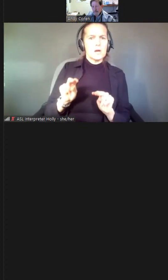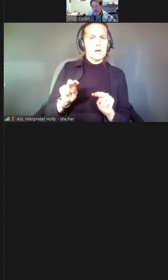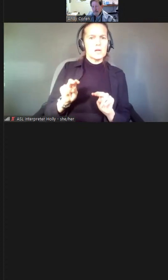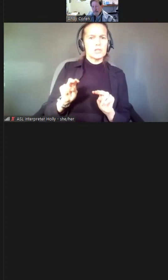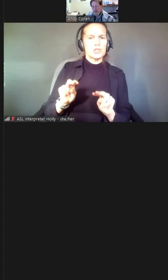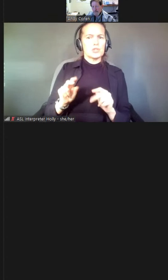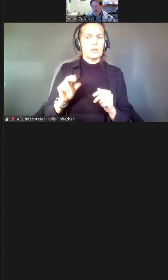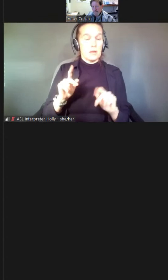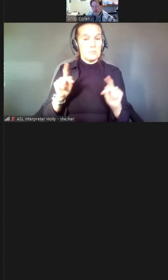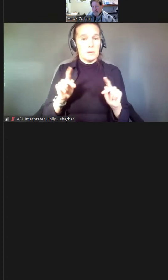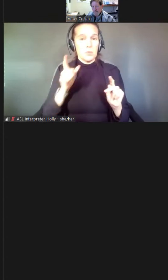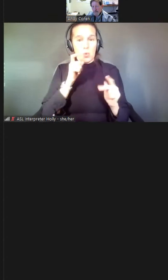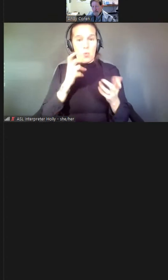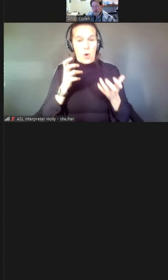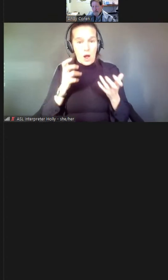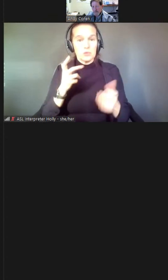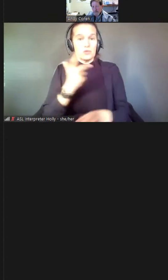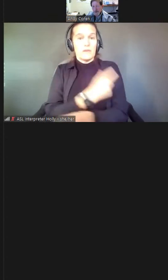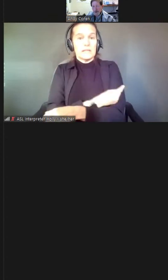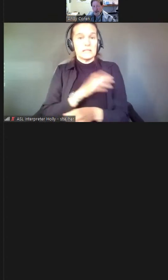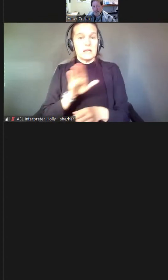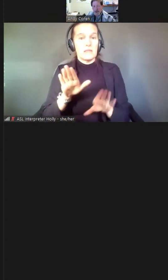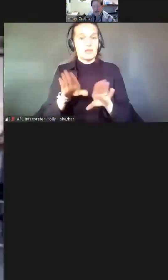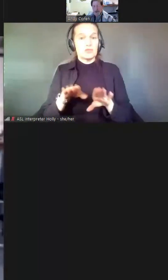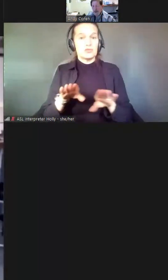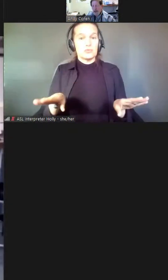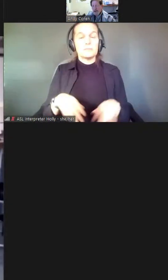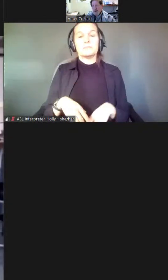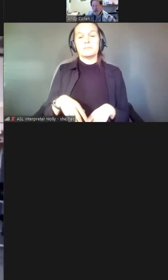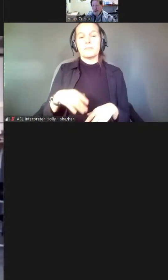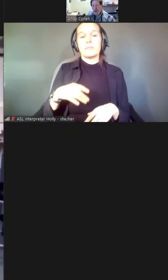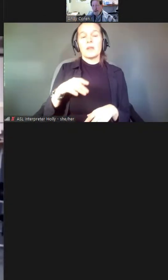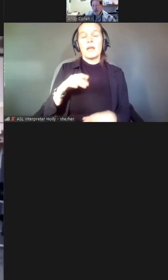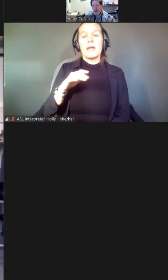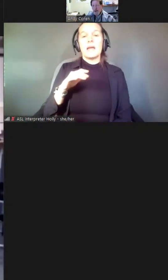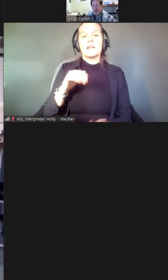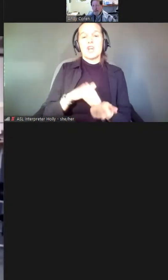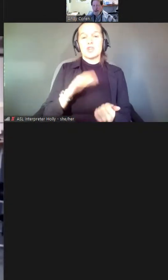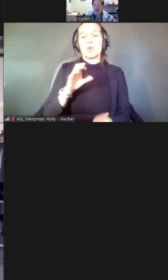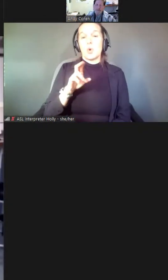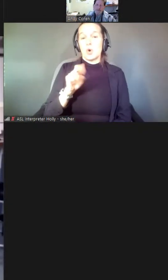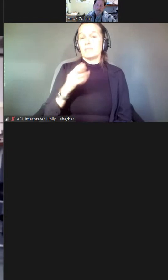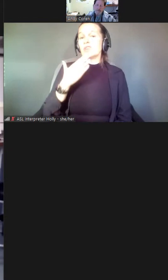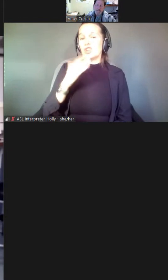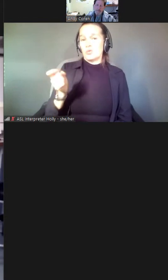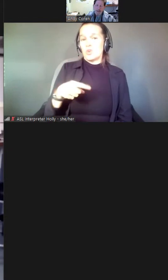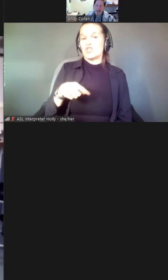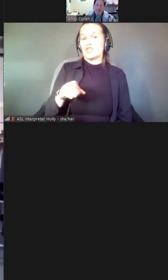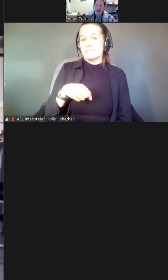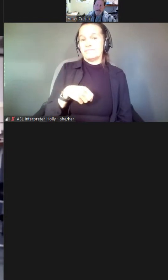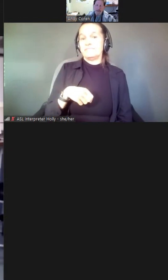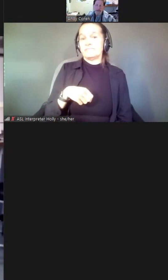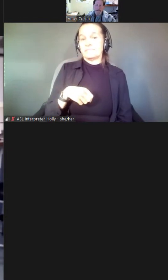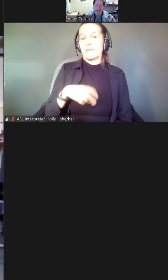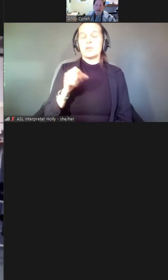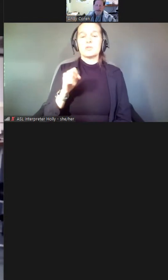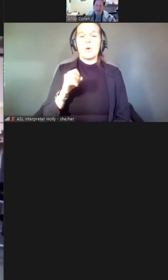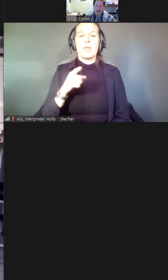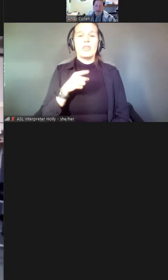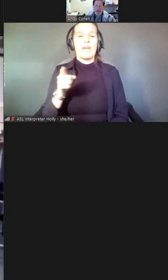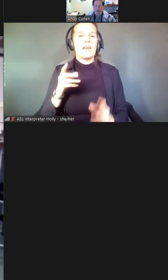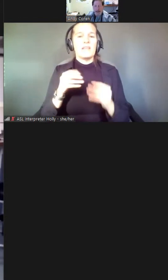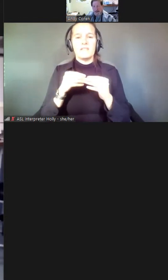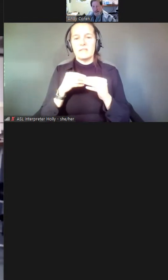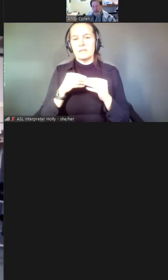to get vaccines for their children? That's a good question. So there have been given out millions